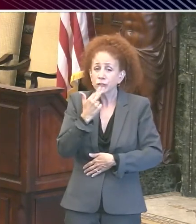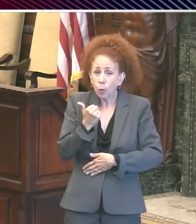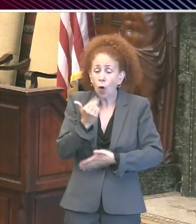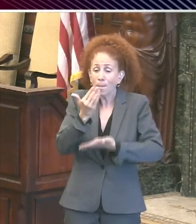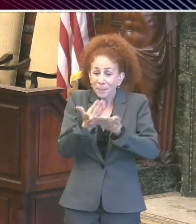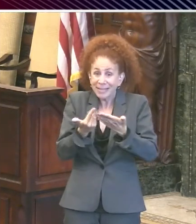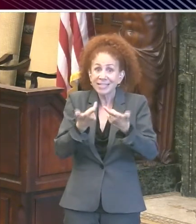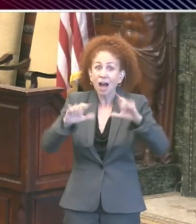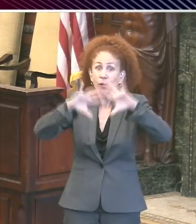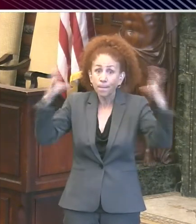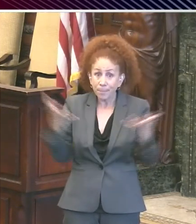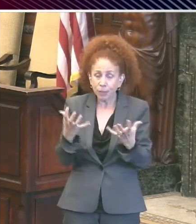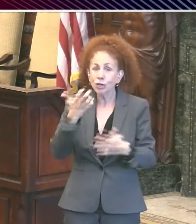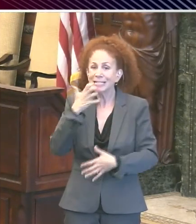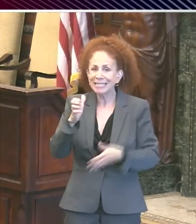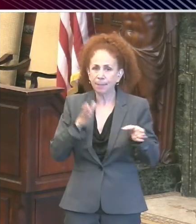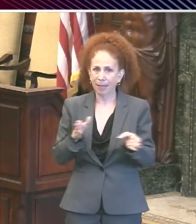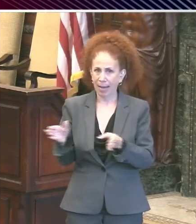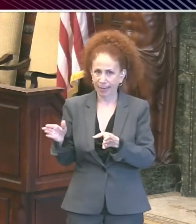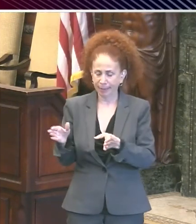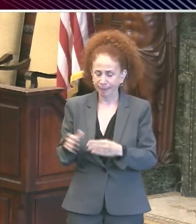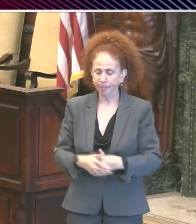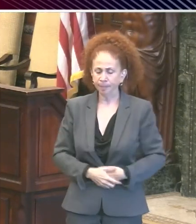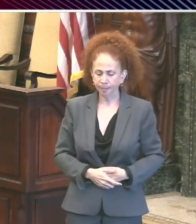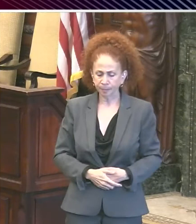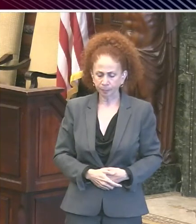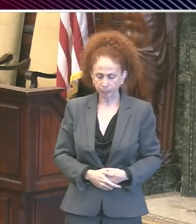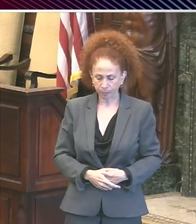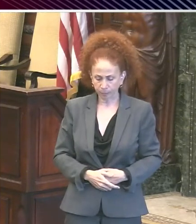much broader heat plan.